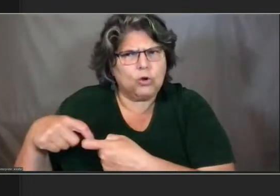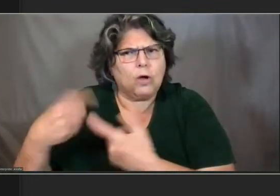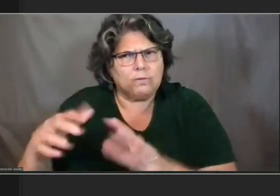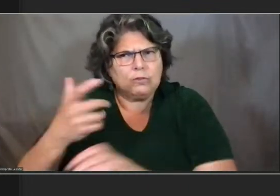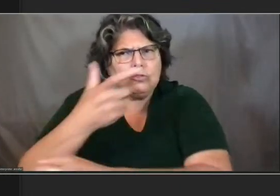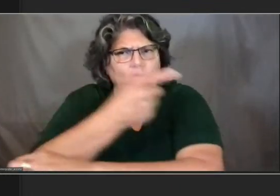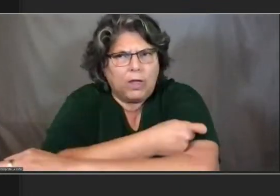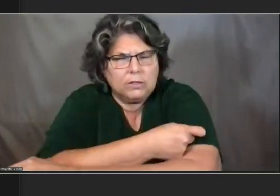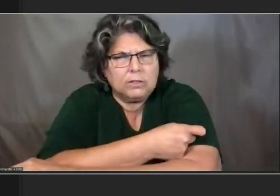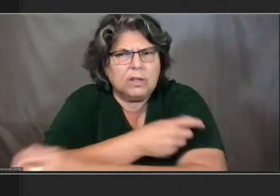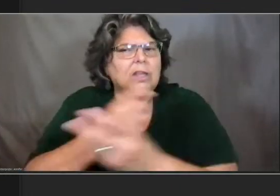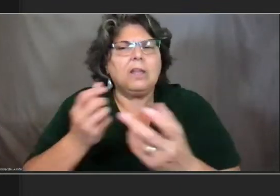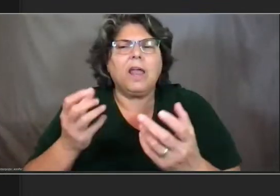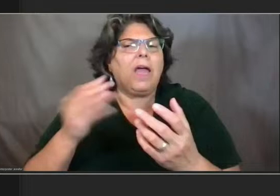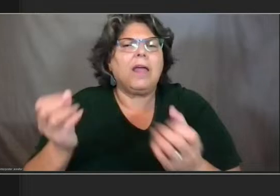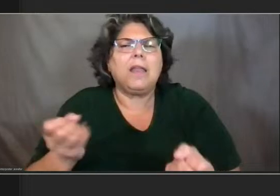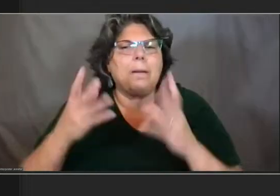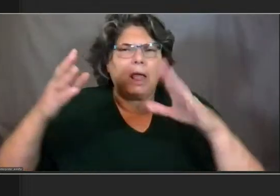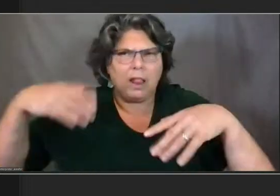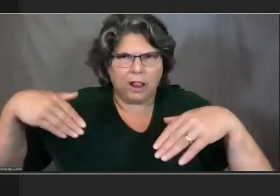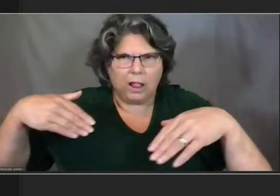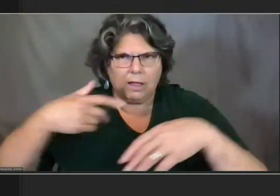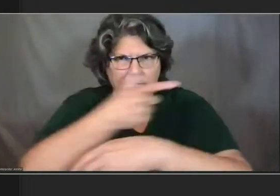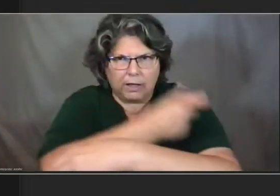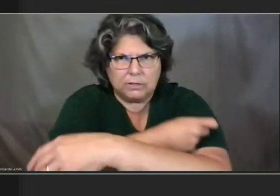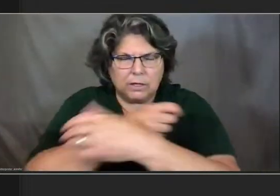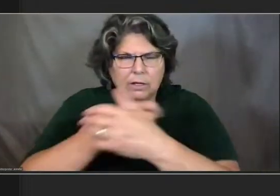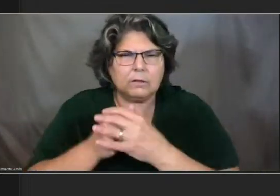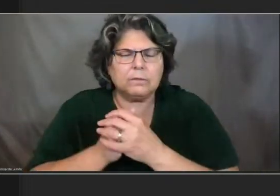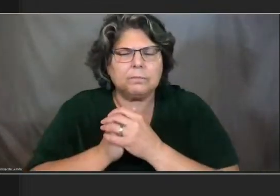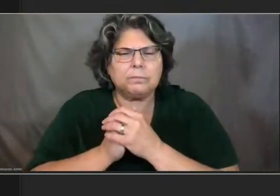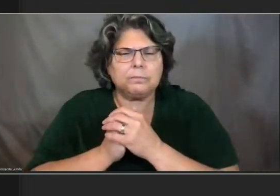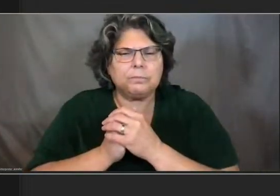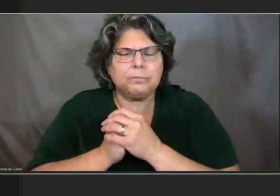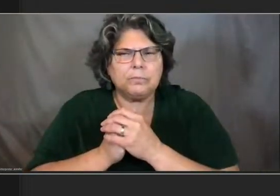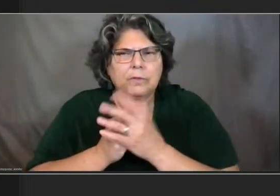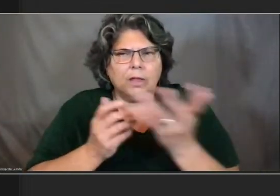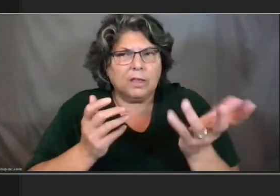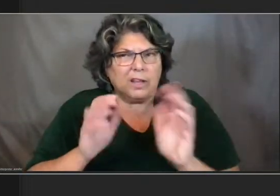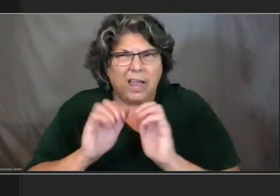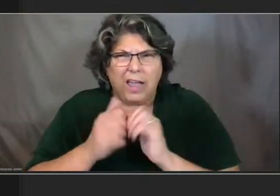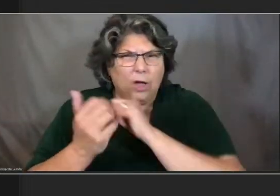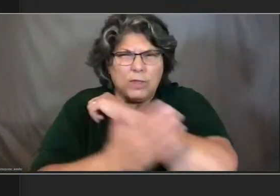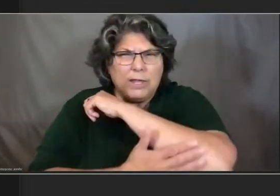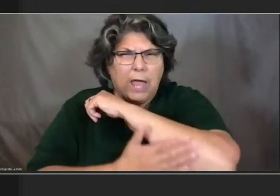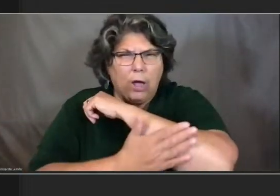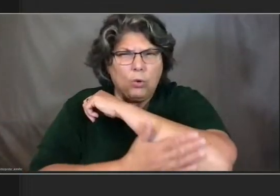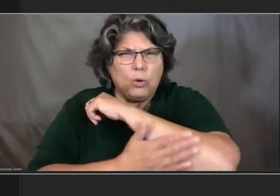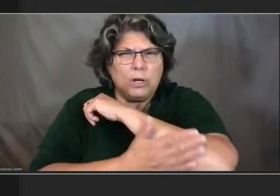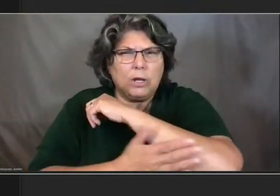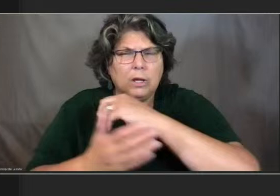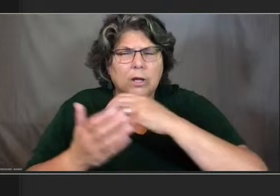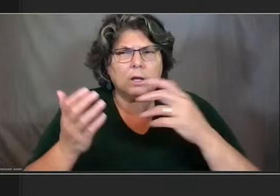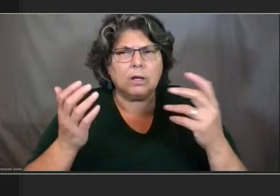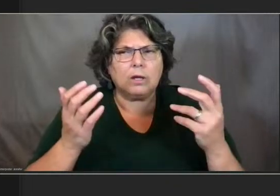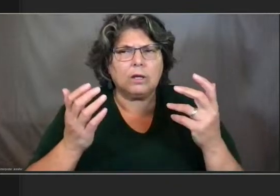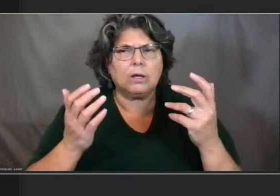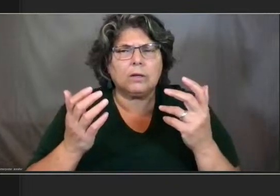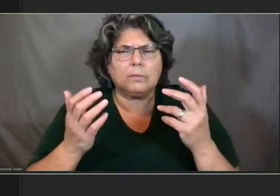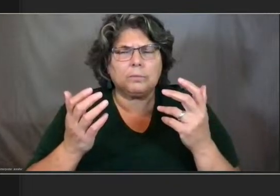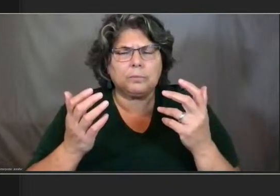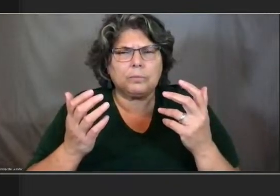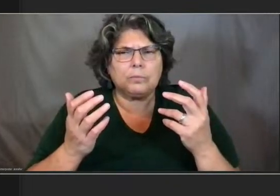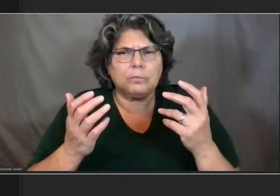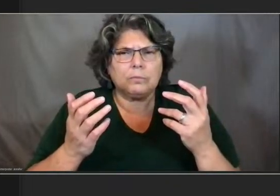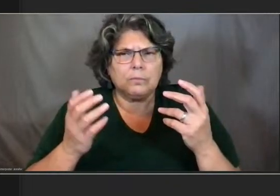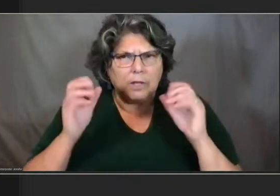many have not, and how you as the county are planning on